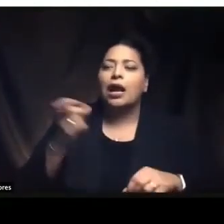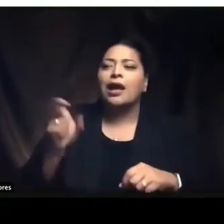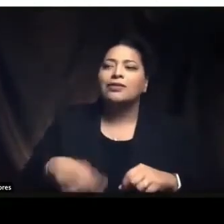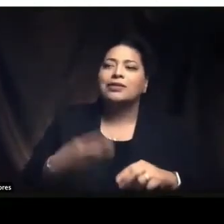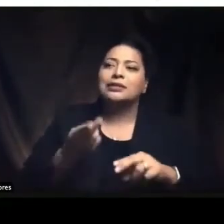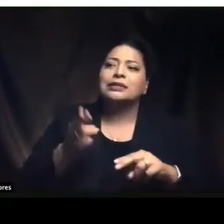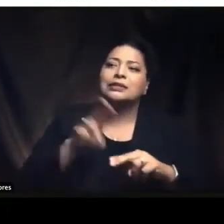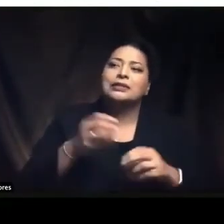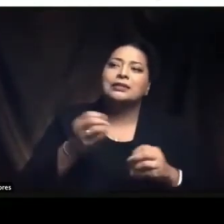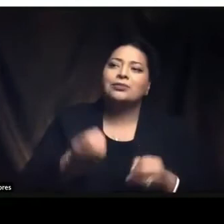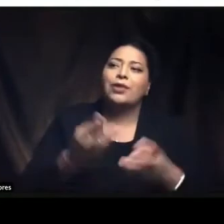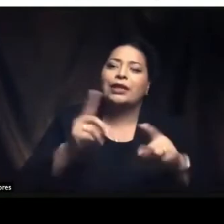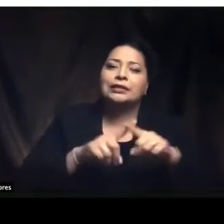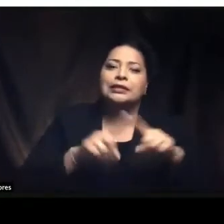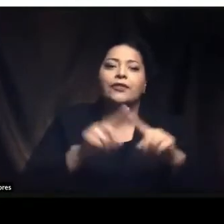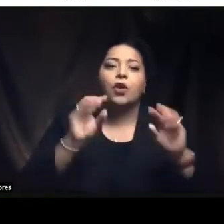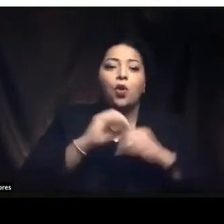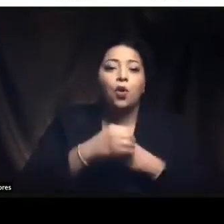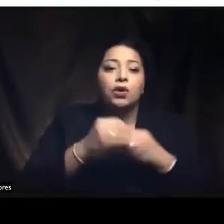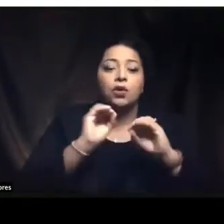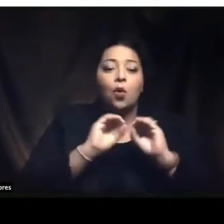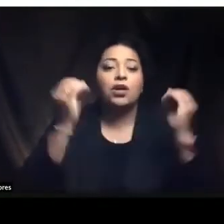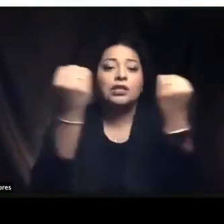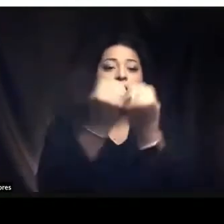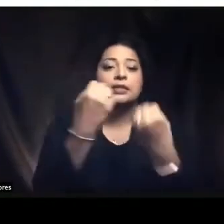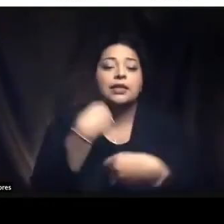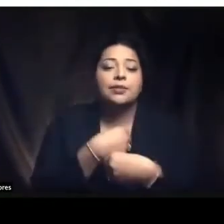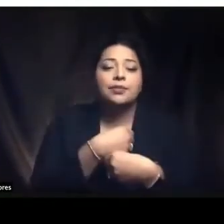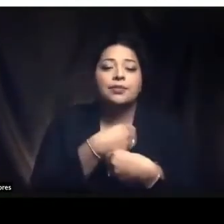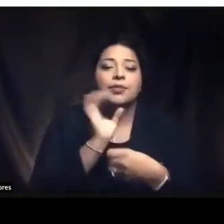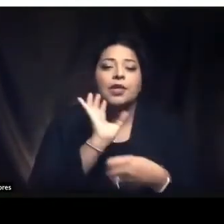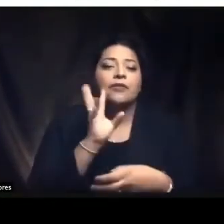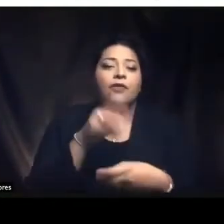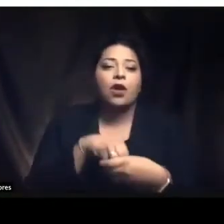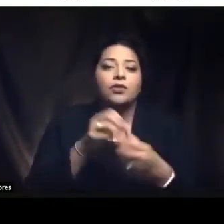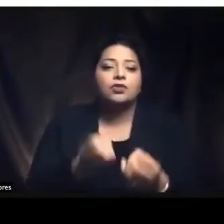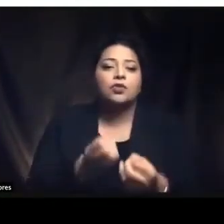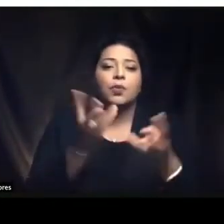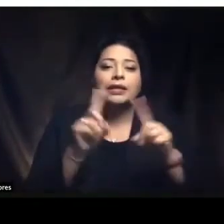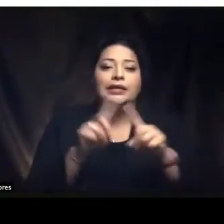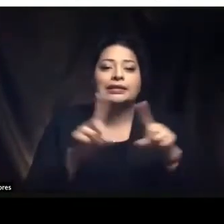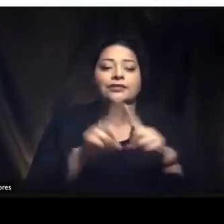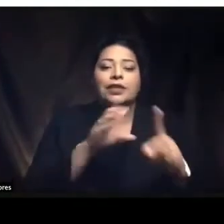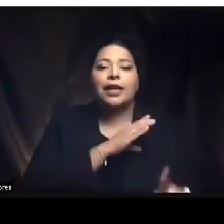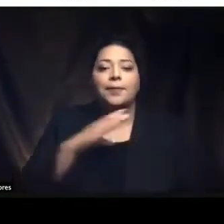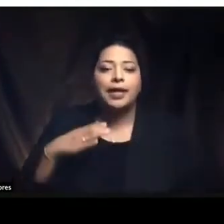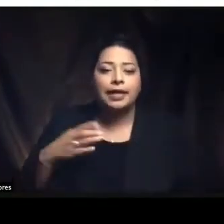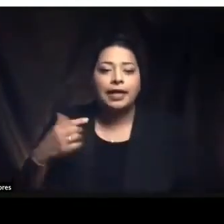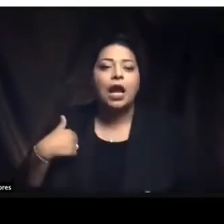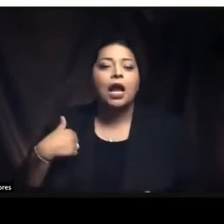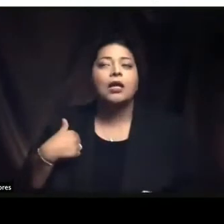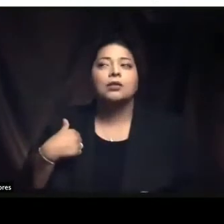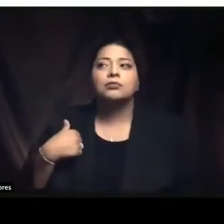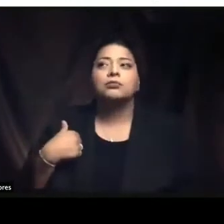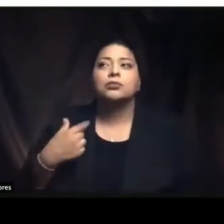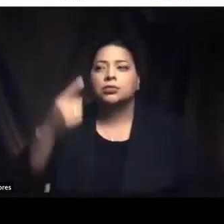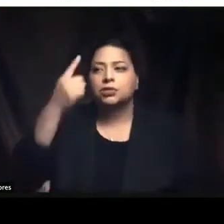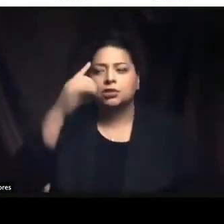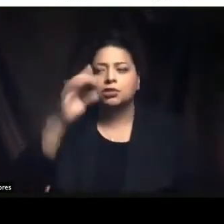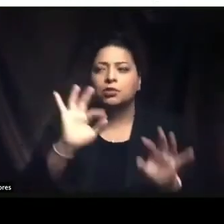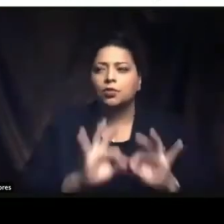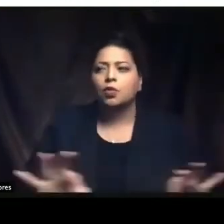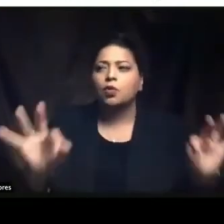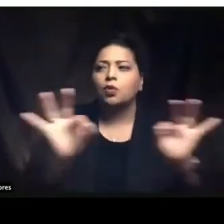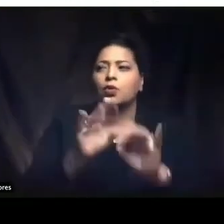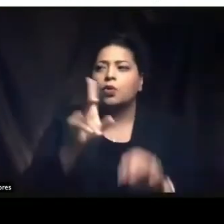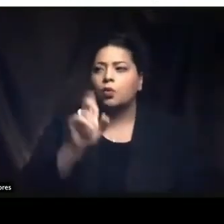many different organizations and be a part of so many different committees, it's an absolutely important question to be